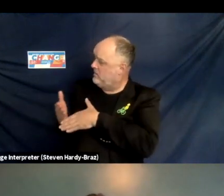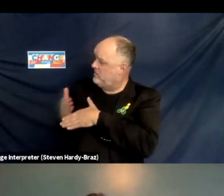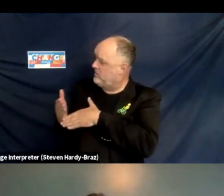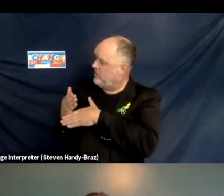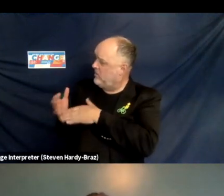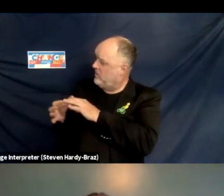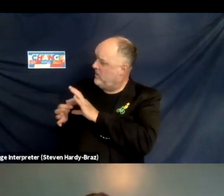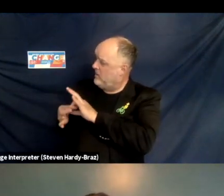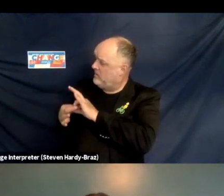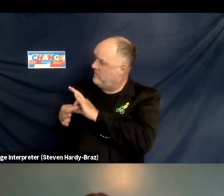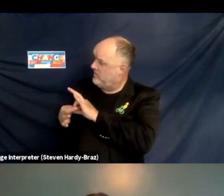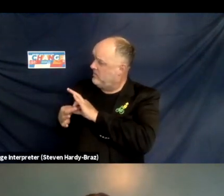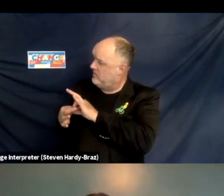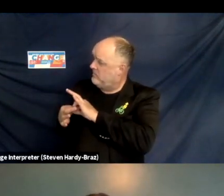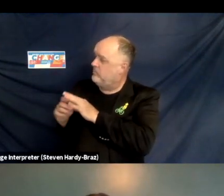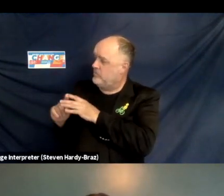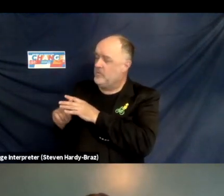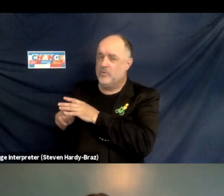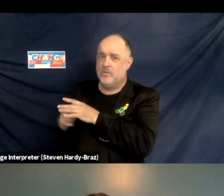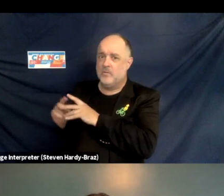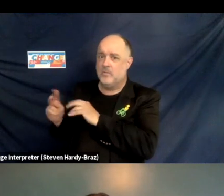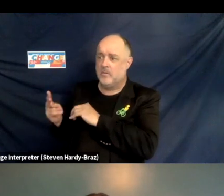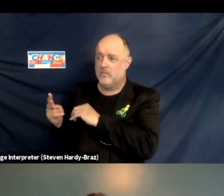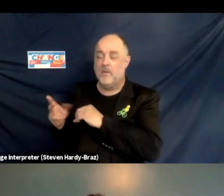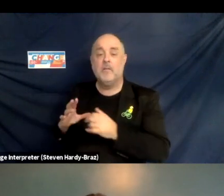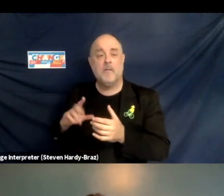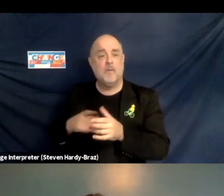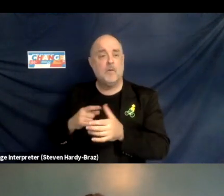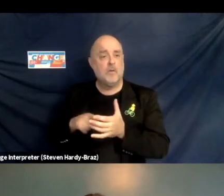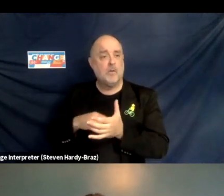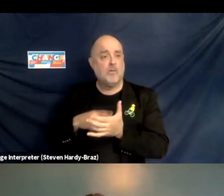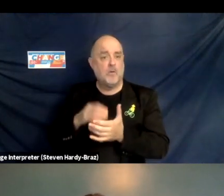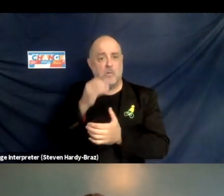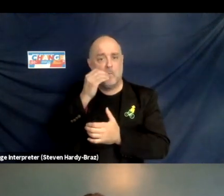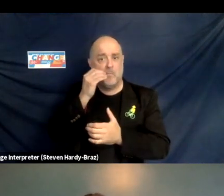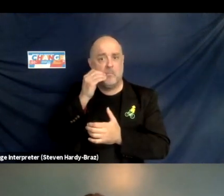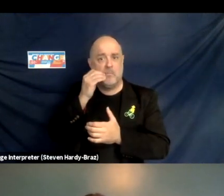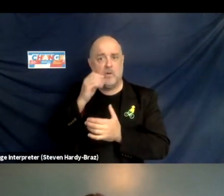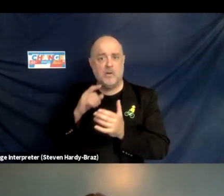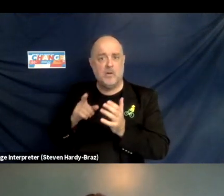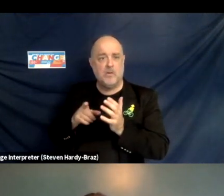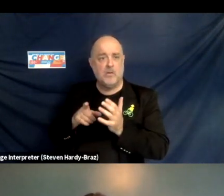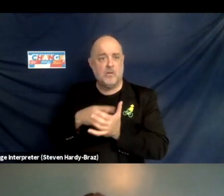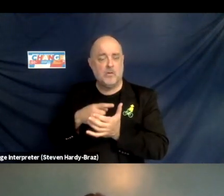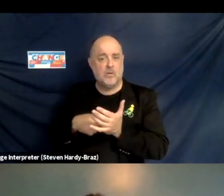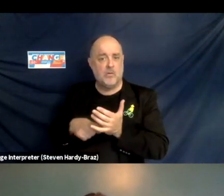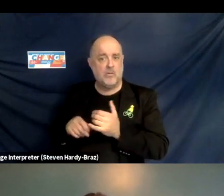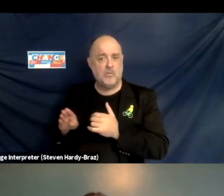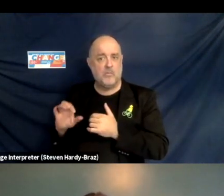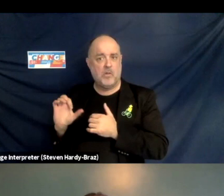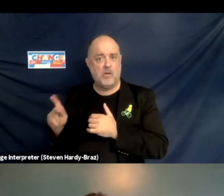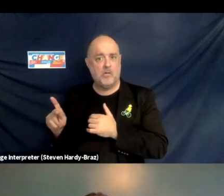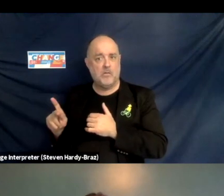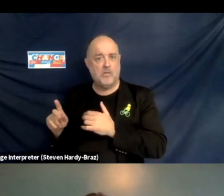with. So correct your home, then correct your block, then correct your city, and that helps to create